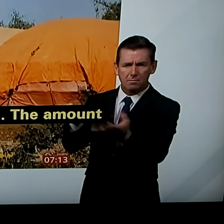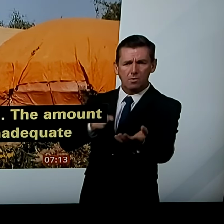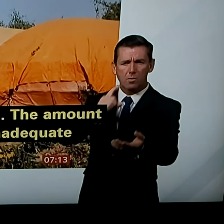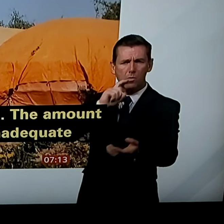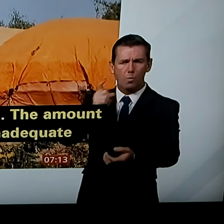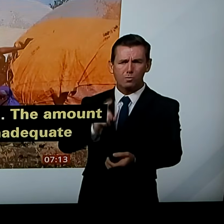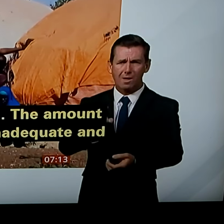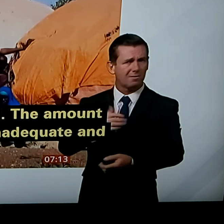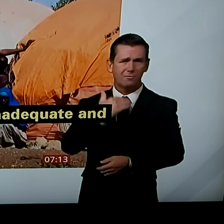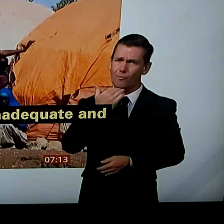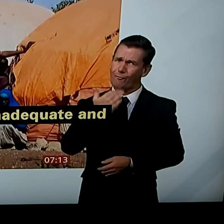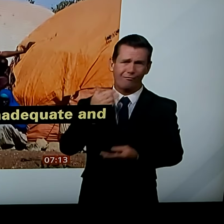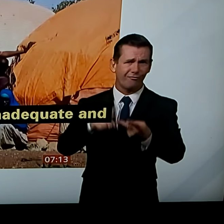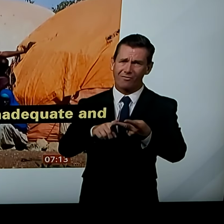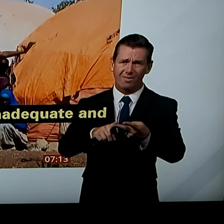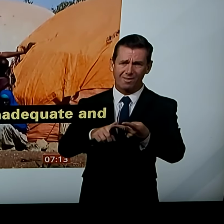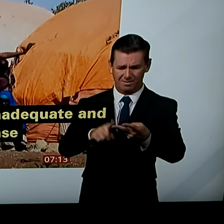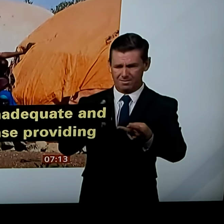inadequate.